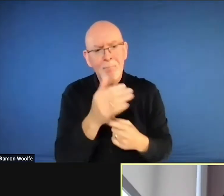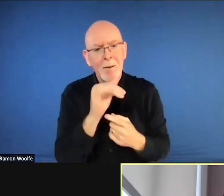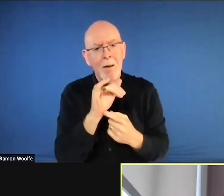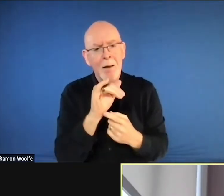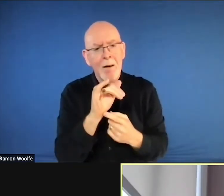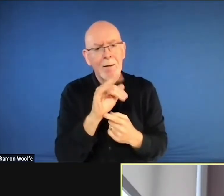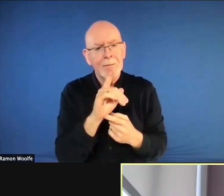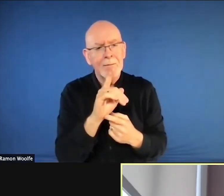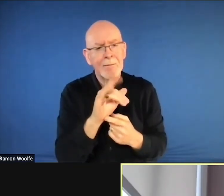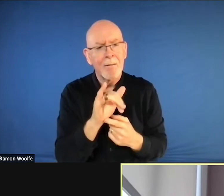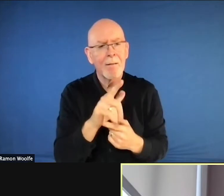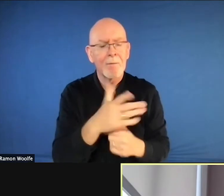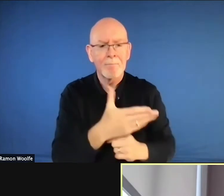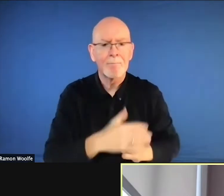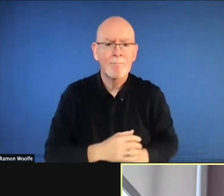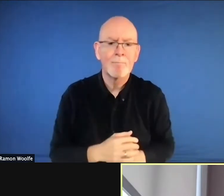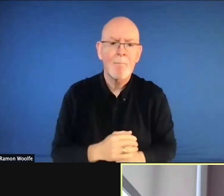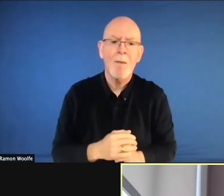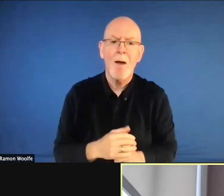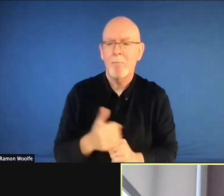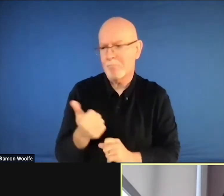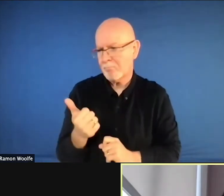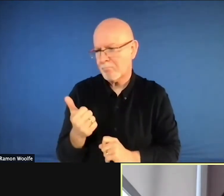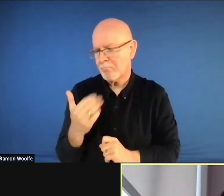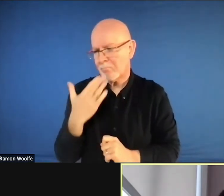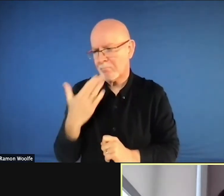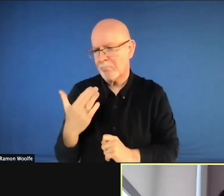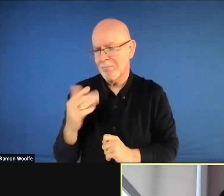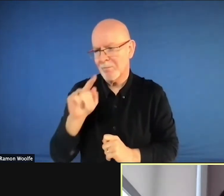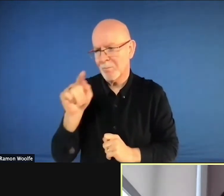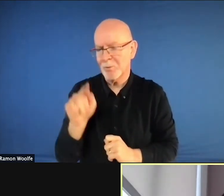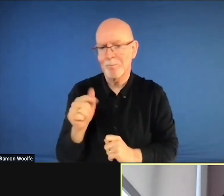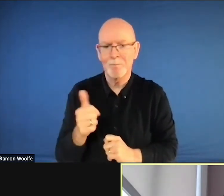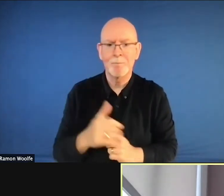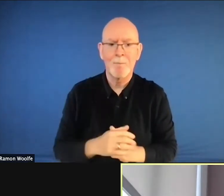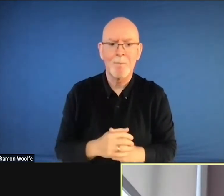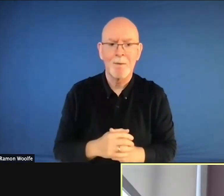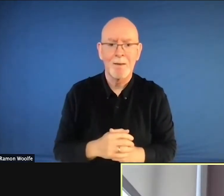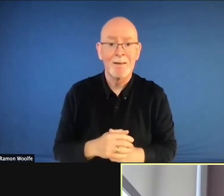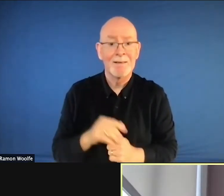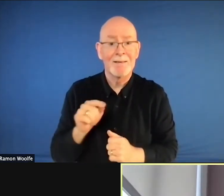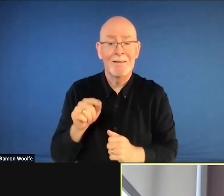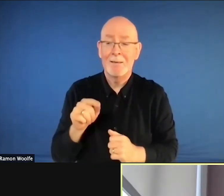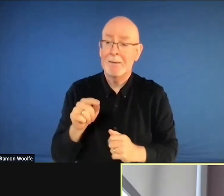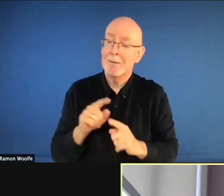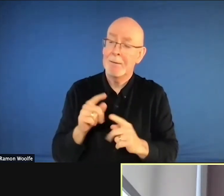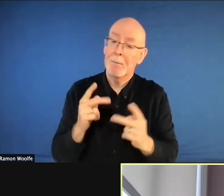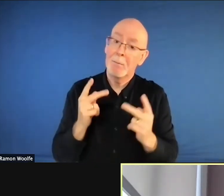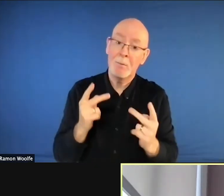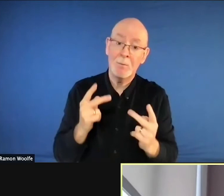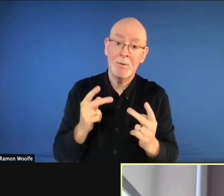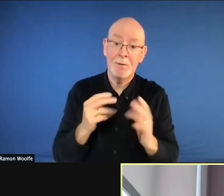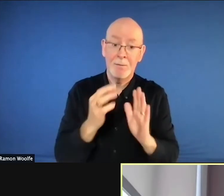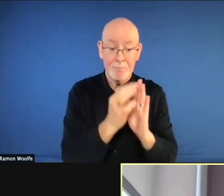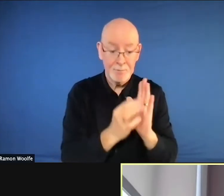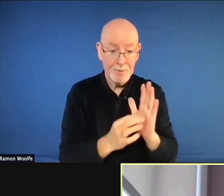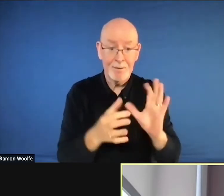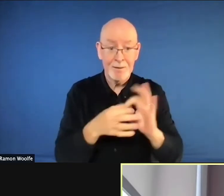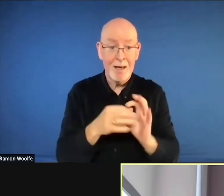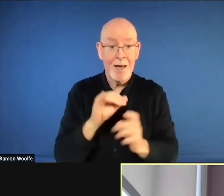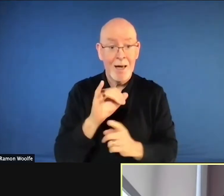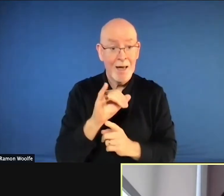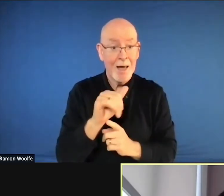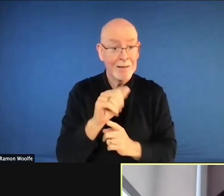communities and participants would be to consider collaborative research. This would also minimize the risk